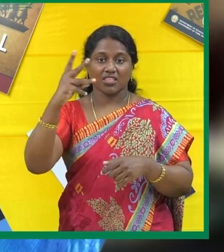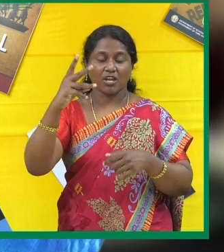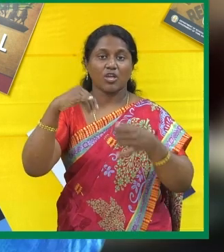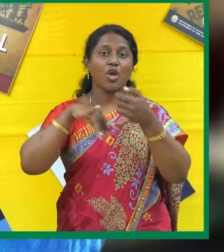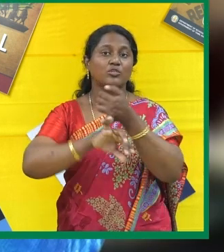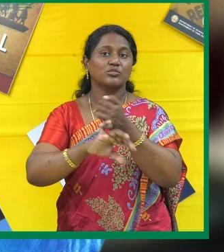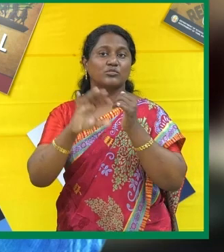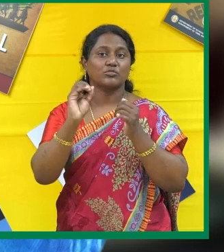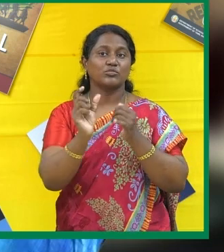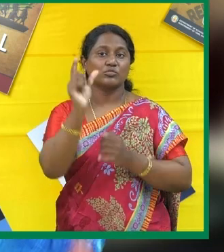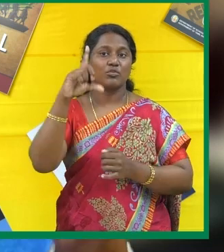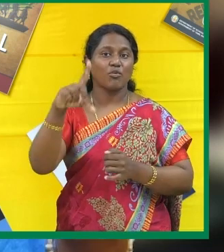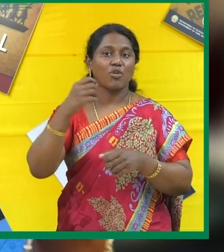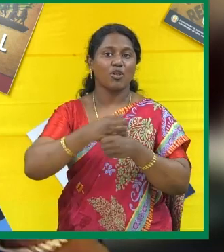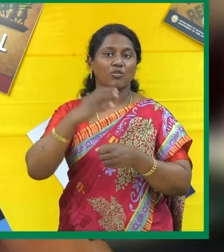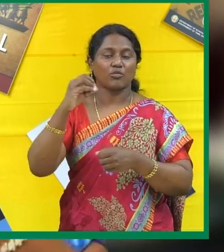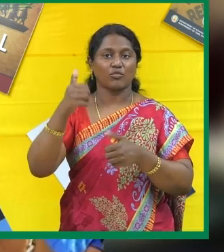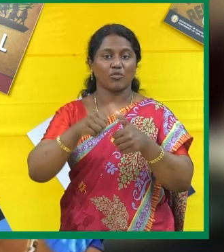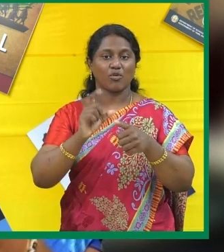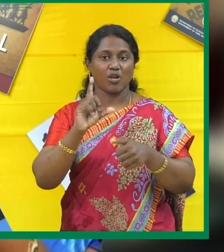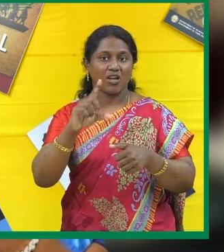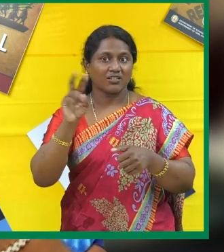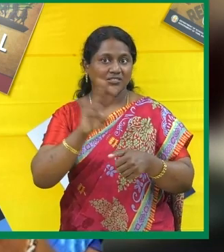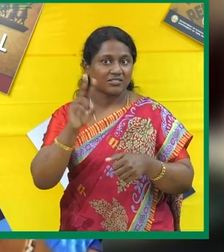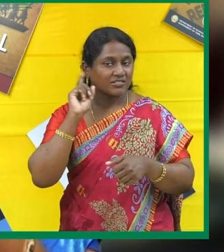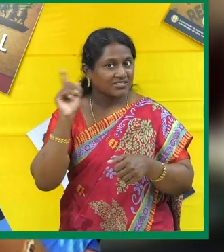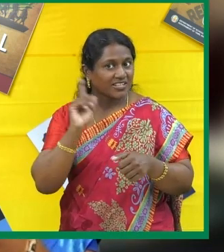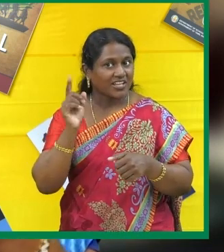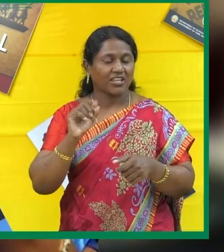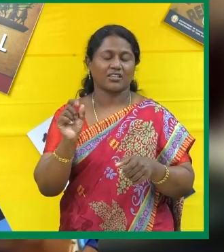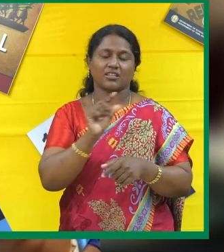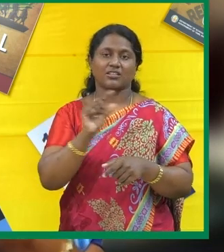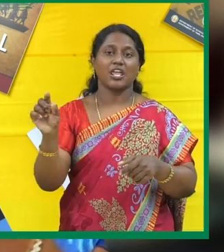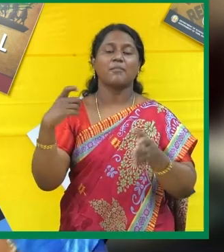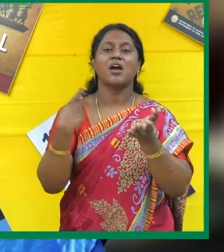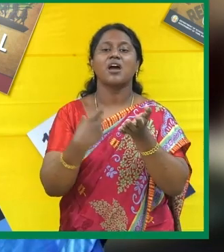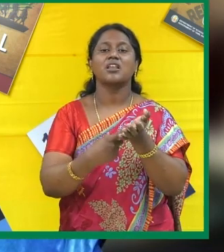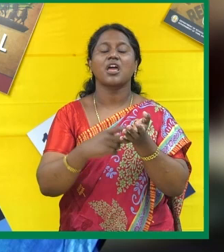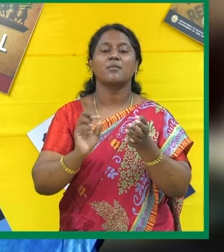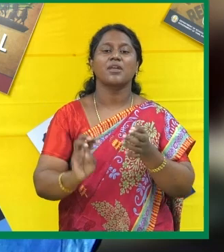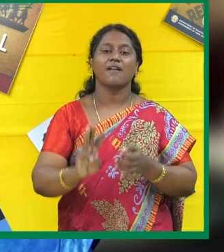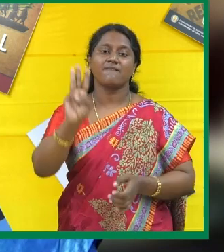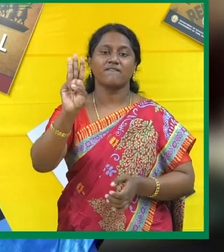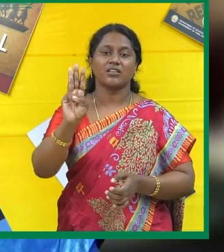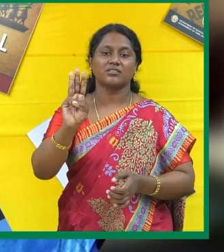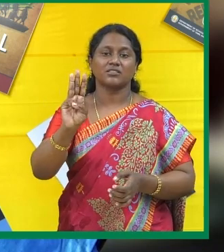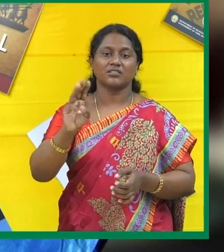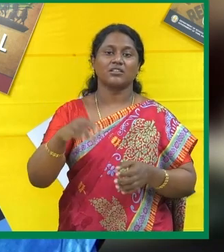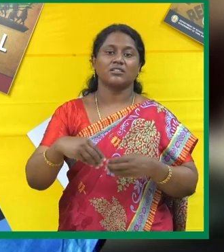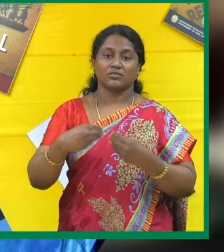also rhyming. So these are the 4 words, rhyming words you pick out from the given